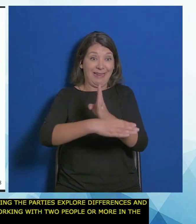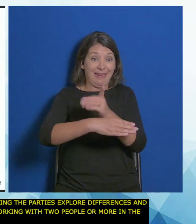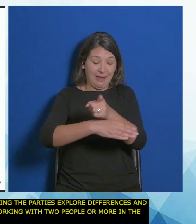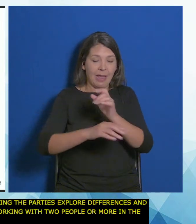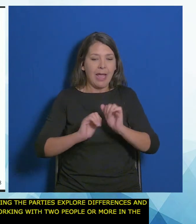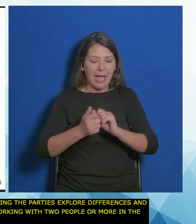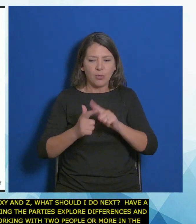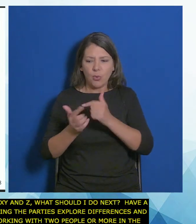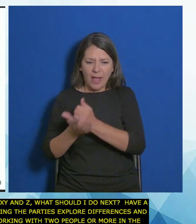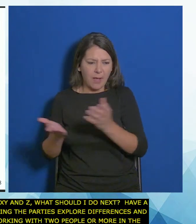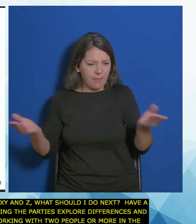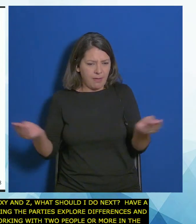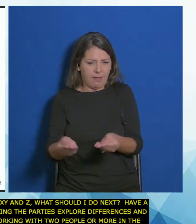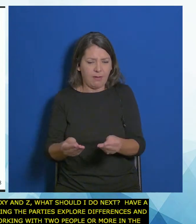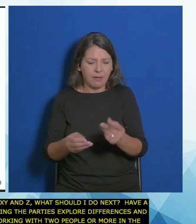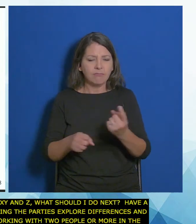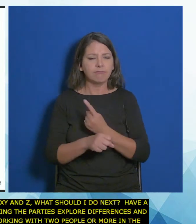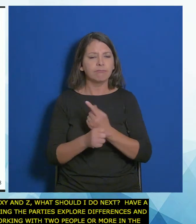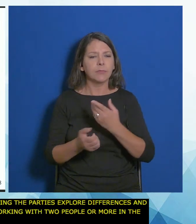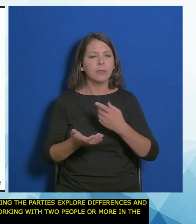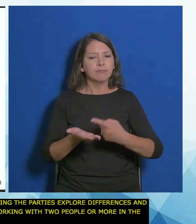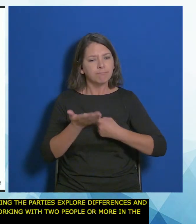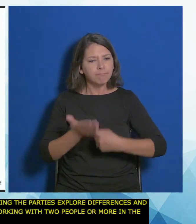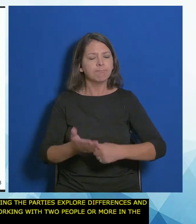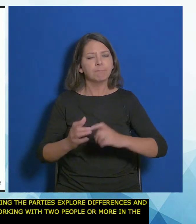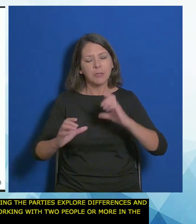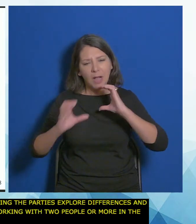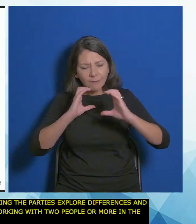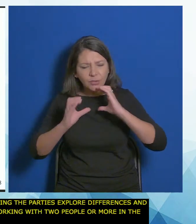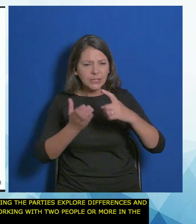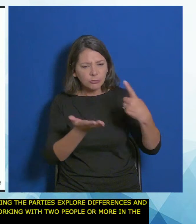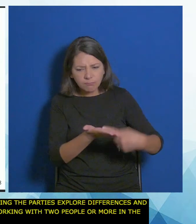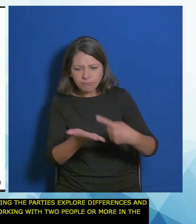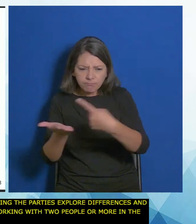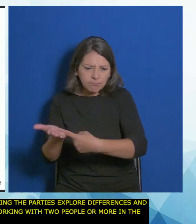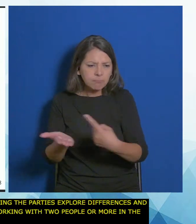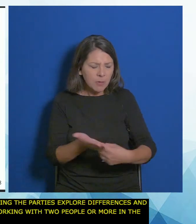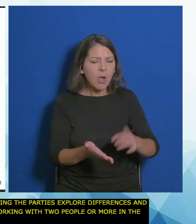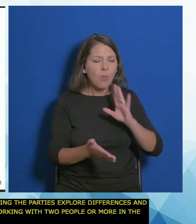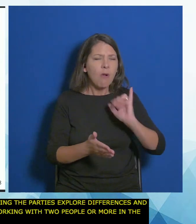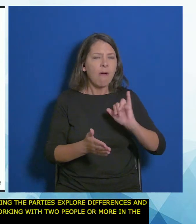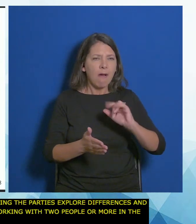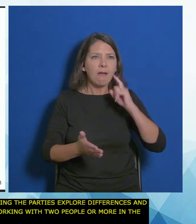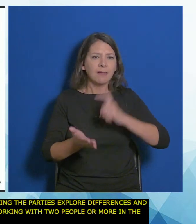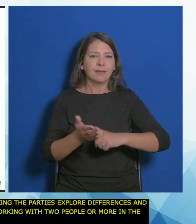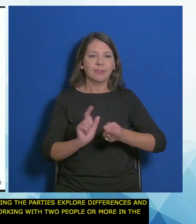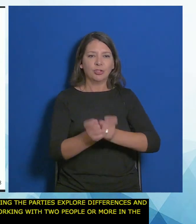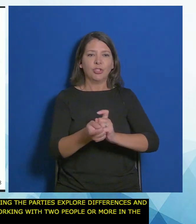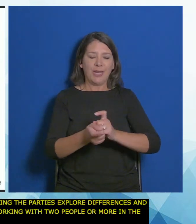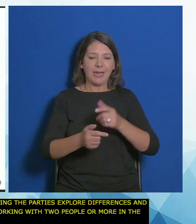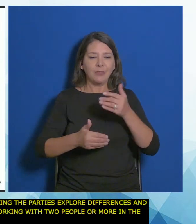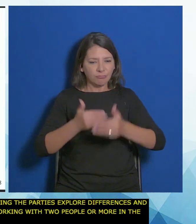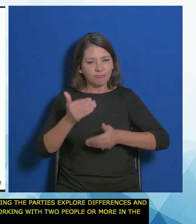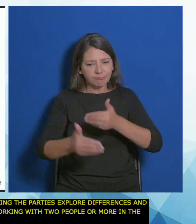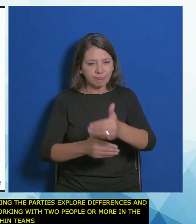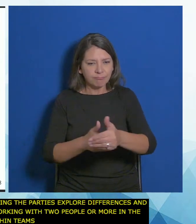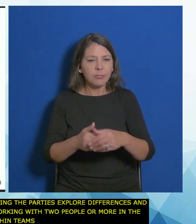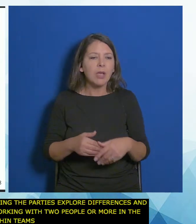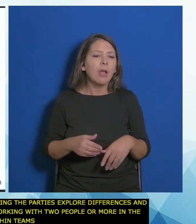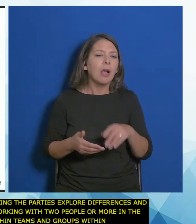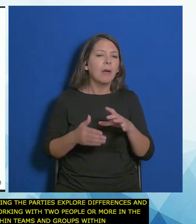constructive dialogue, leading difficult conversations within teams and groups in the agency,